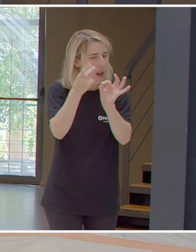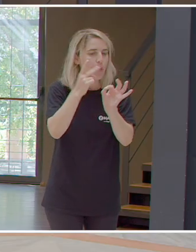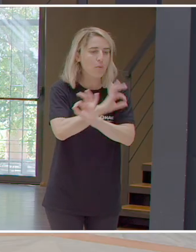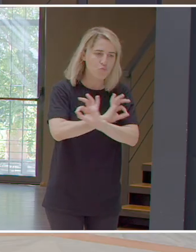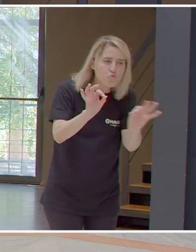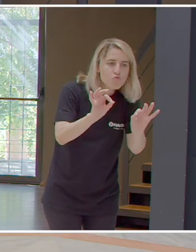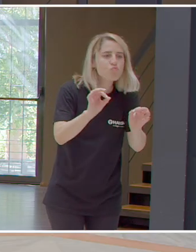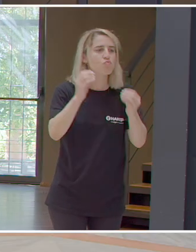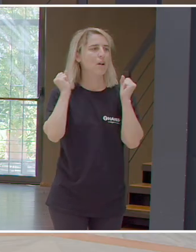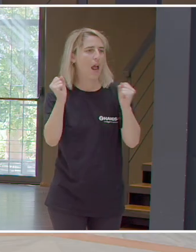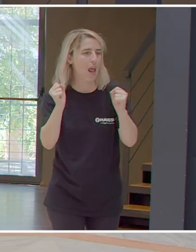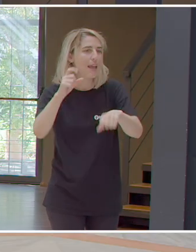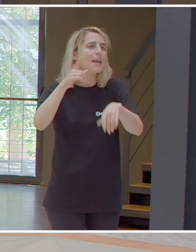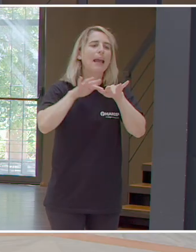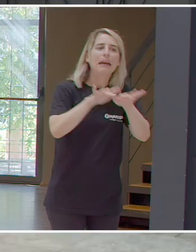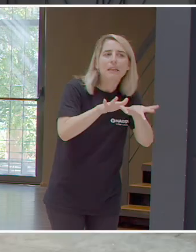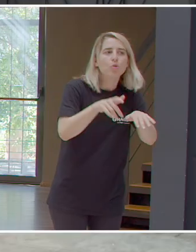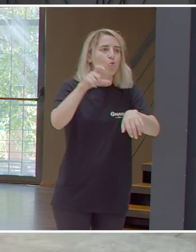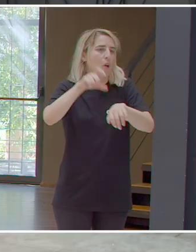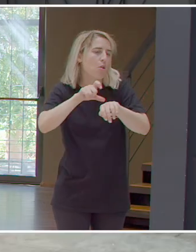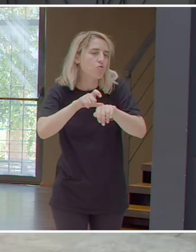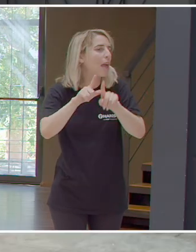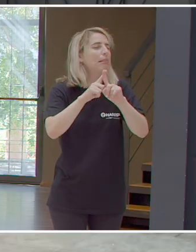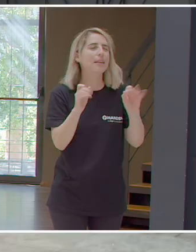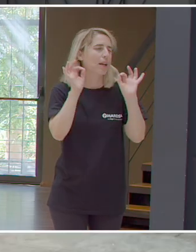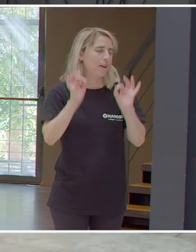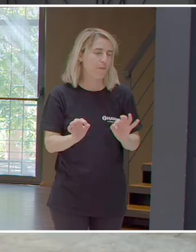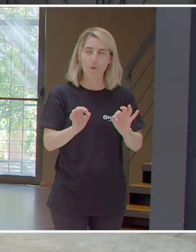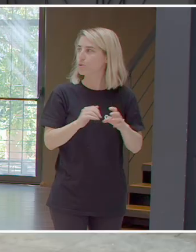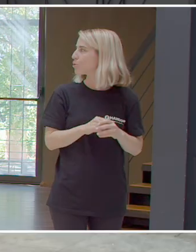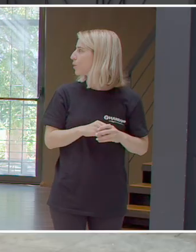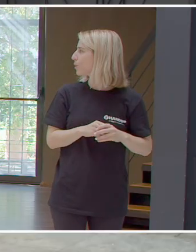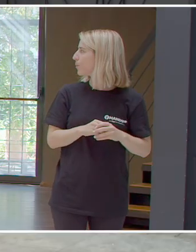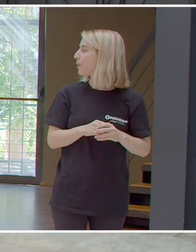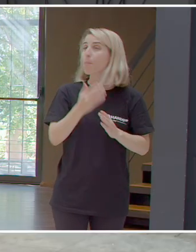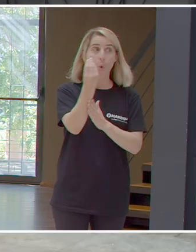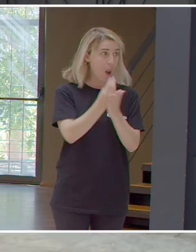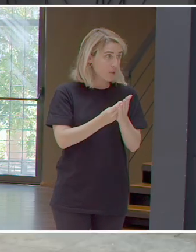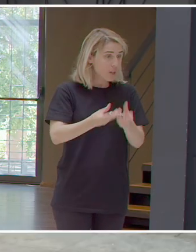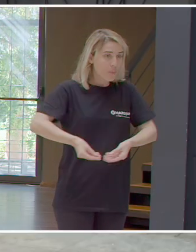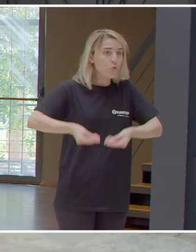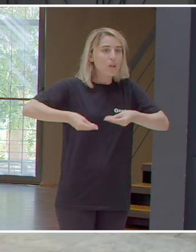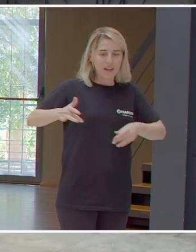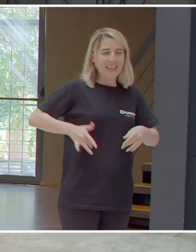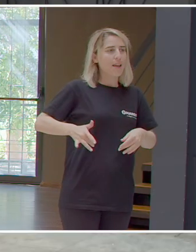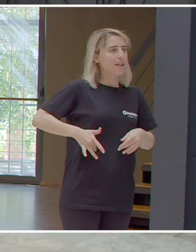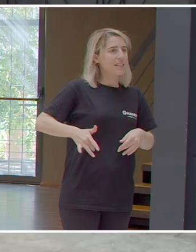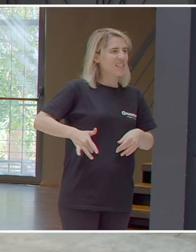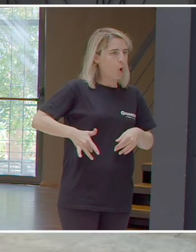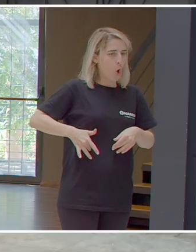ill, and if they're ill, what's wrong with them. And sometimes we also get these entire organs, for example, with kidney